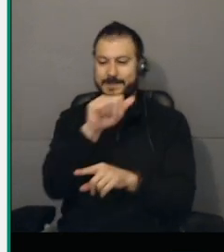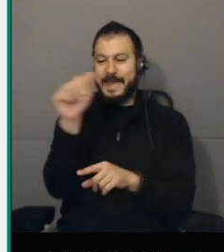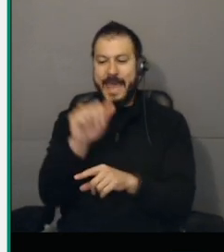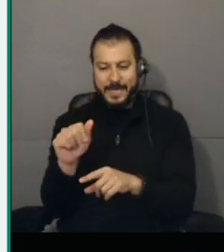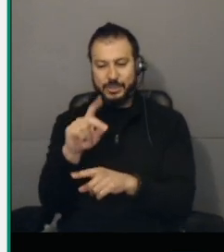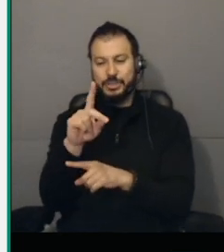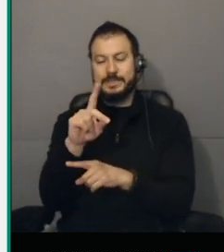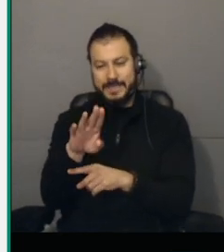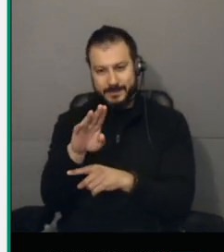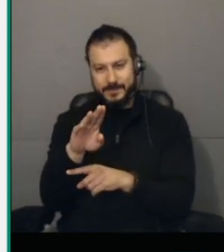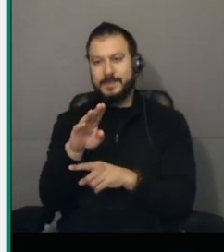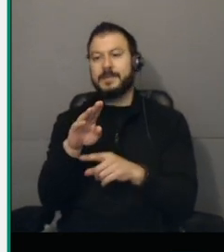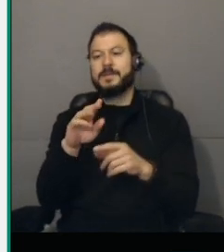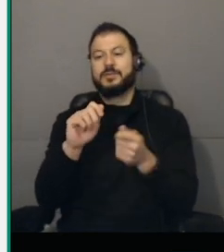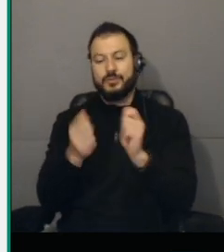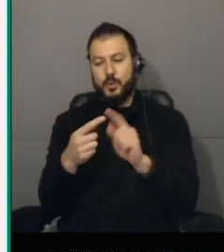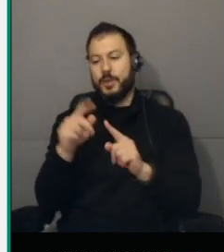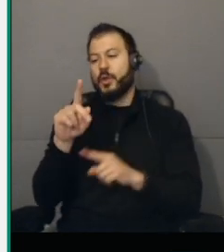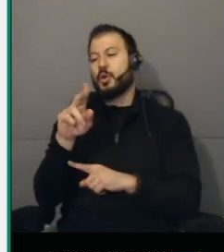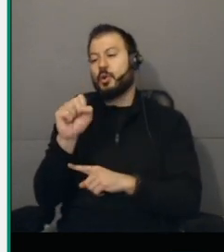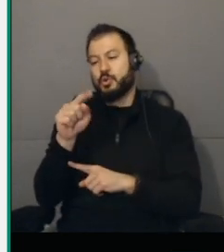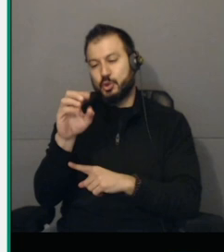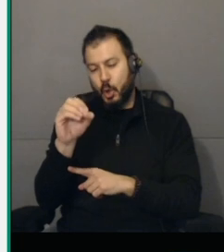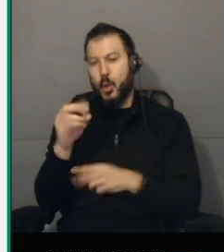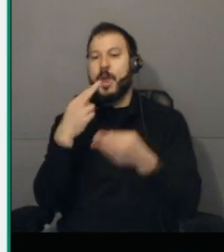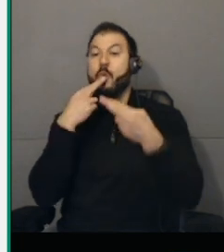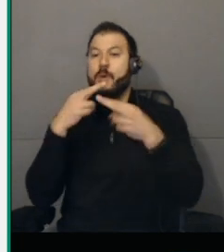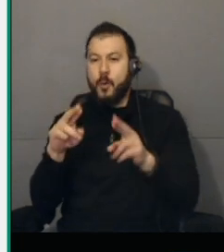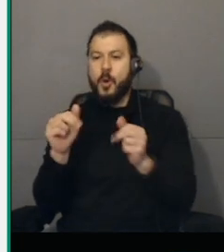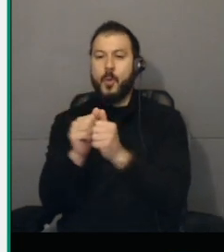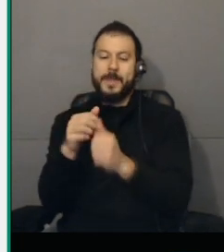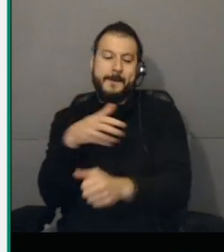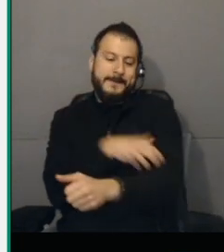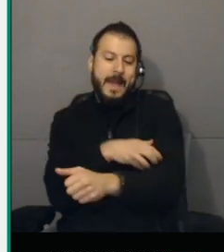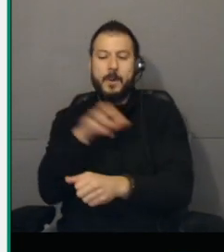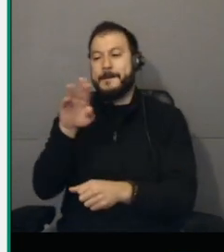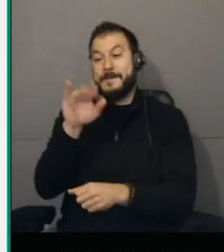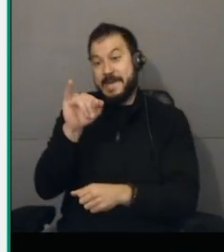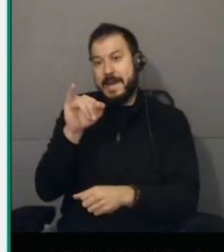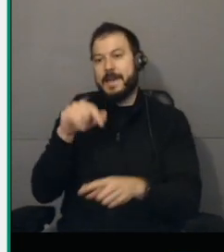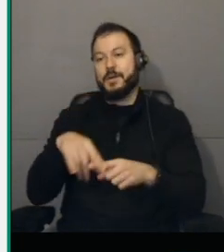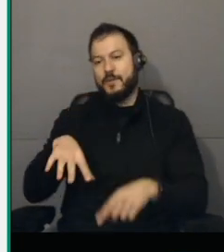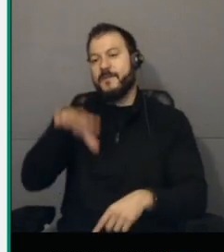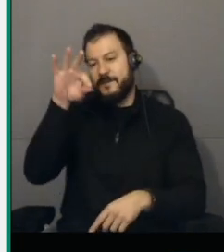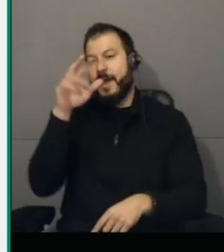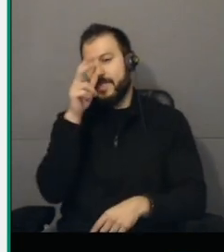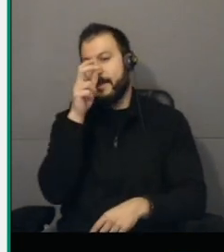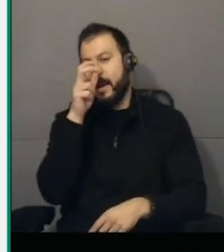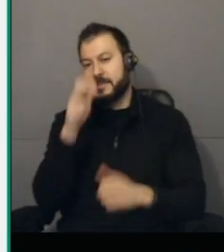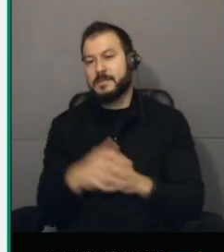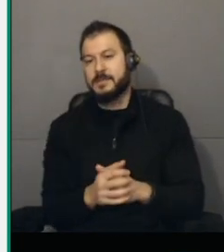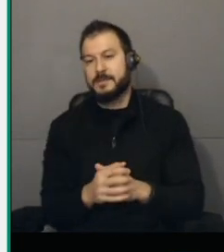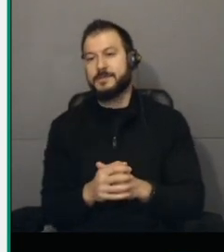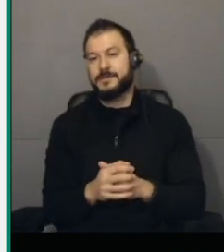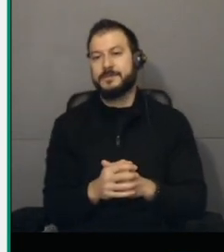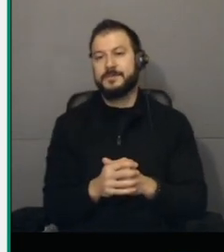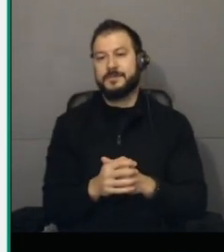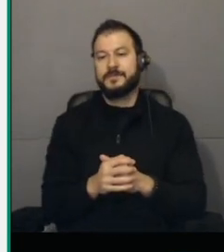Explorer, transform the data with Cousteau, and report the results with Power BI to find bugs.